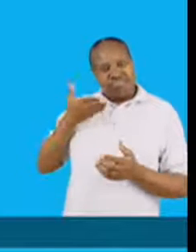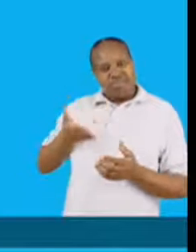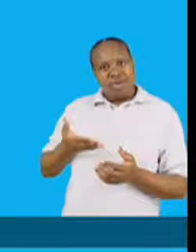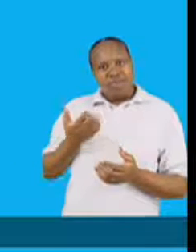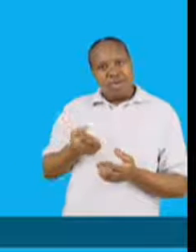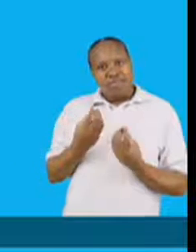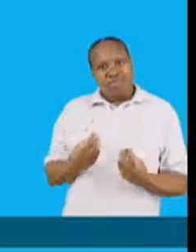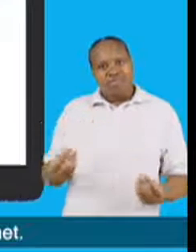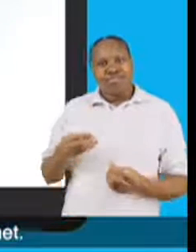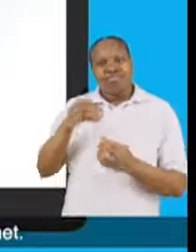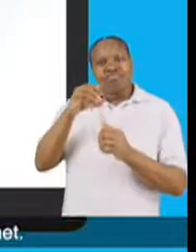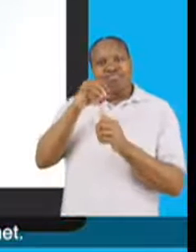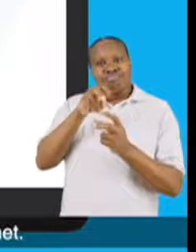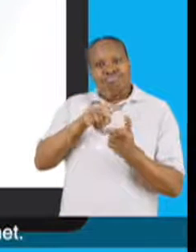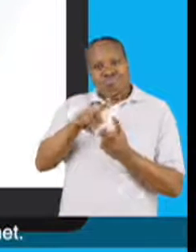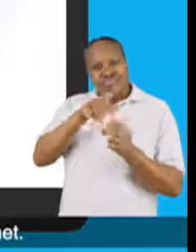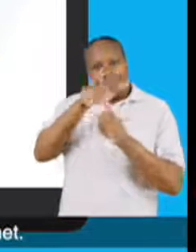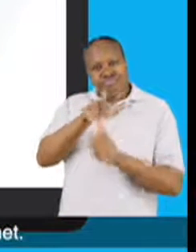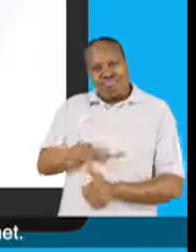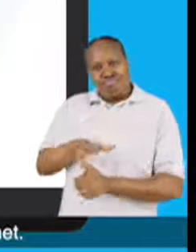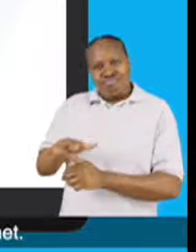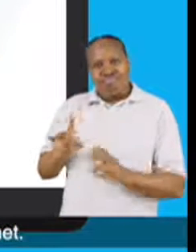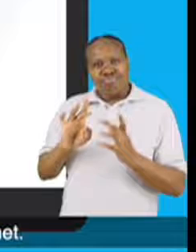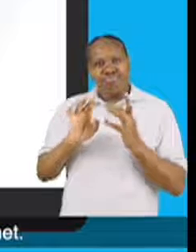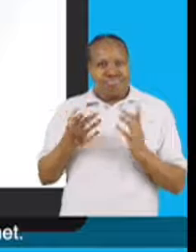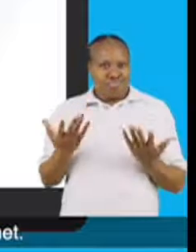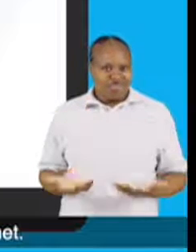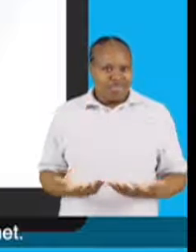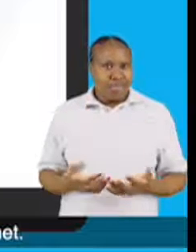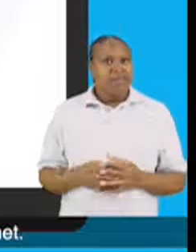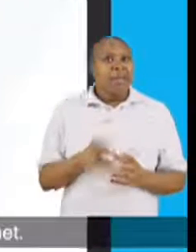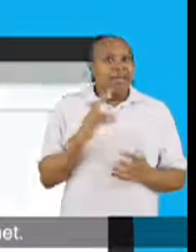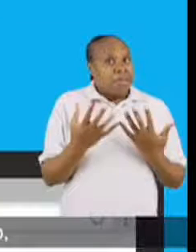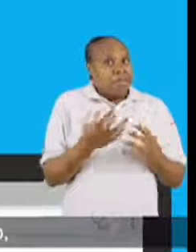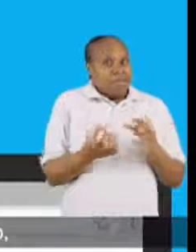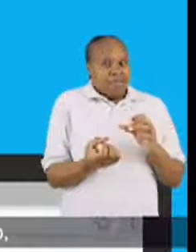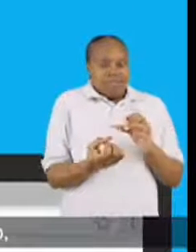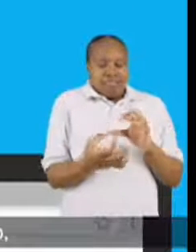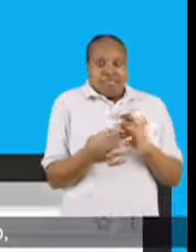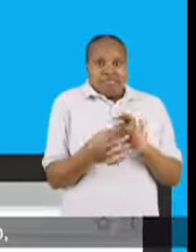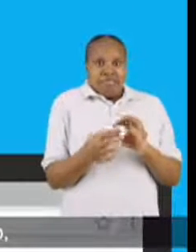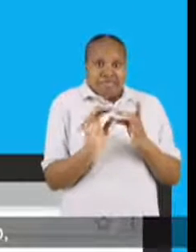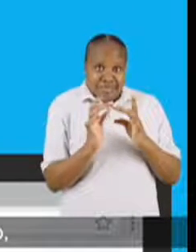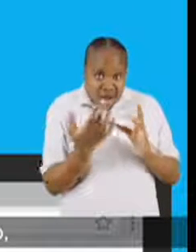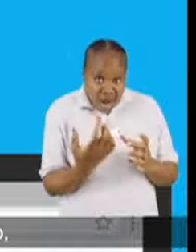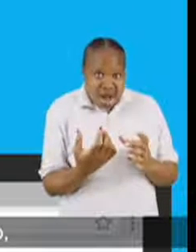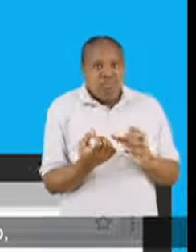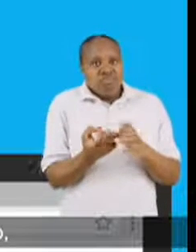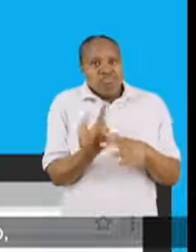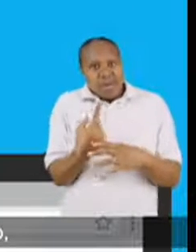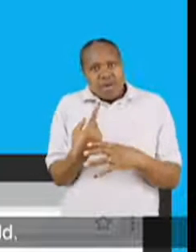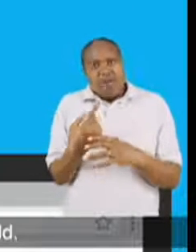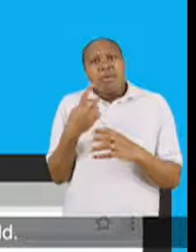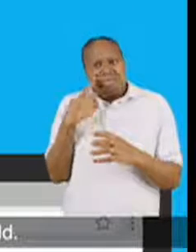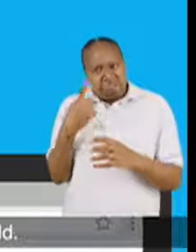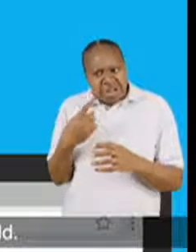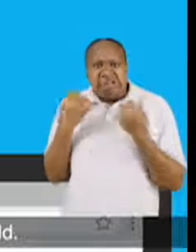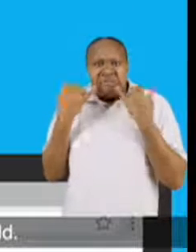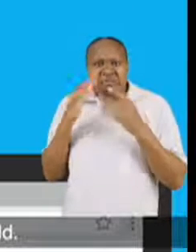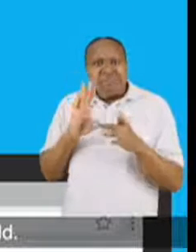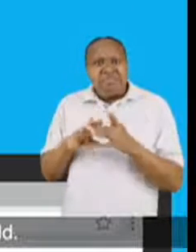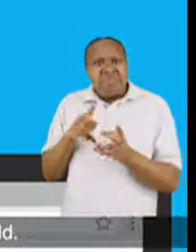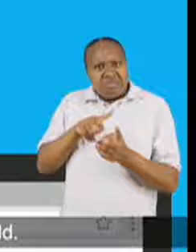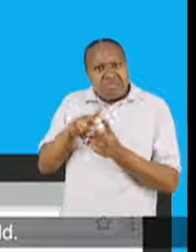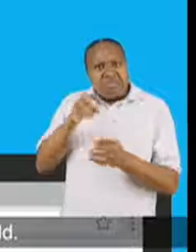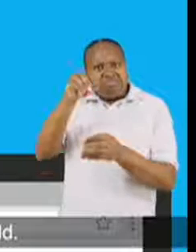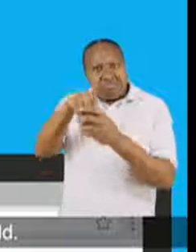As you are watching this video, a child is being sexually exploited on the internet. You may have received a link, seen a pop-up, or come across